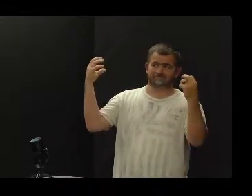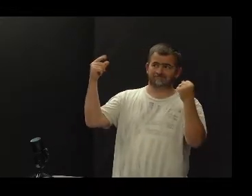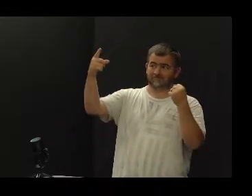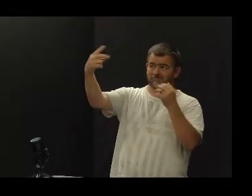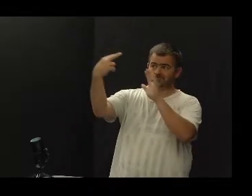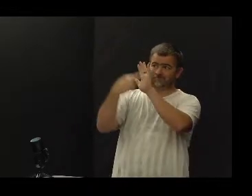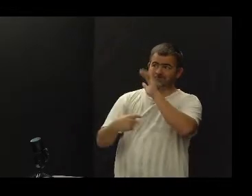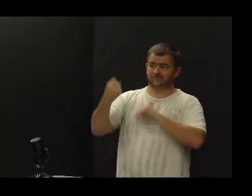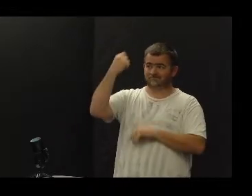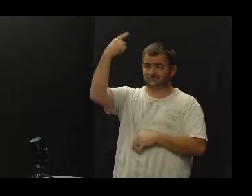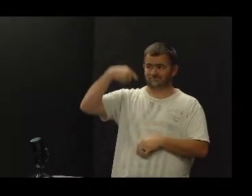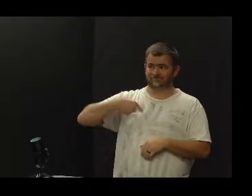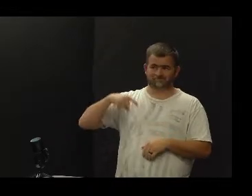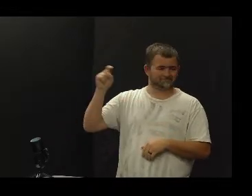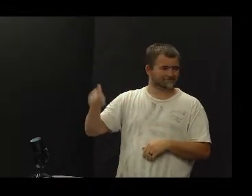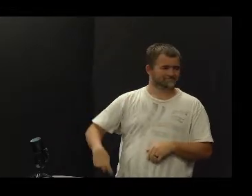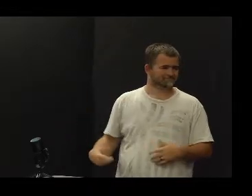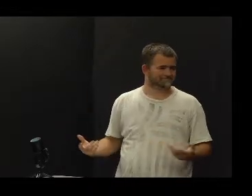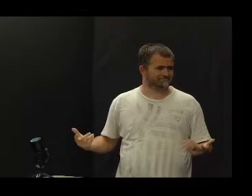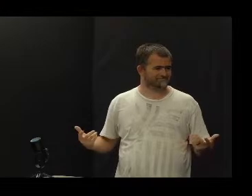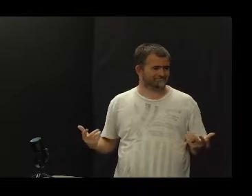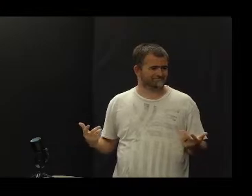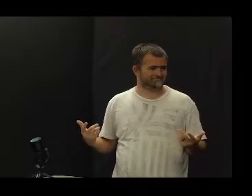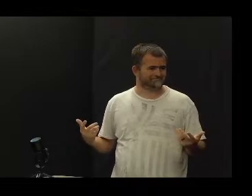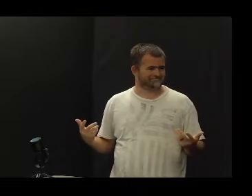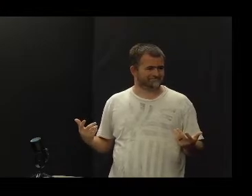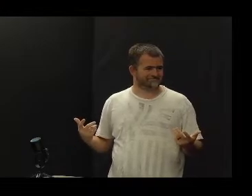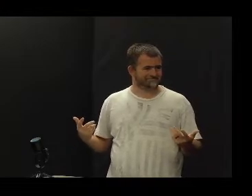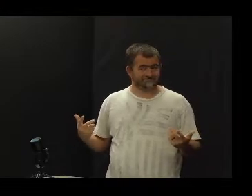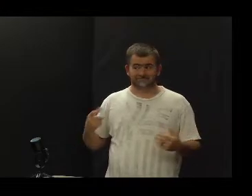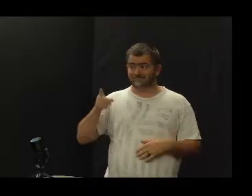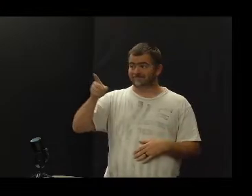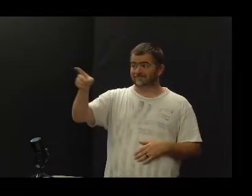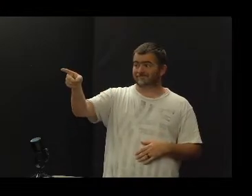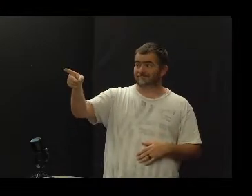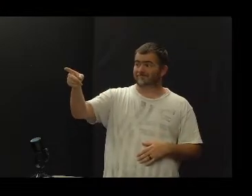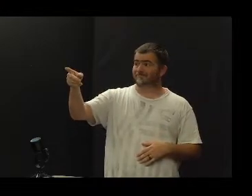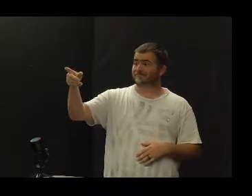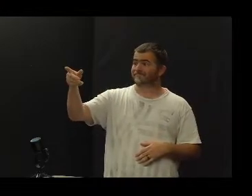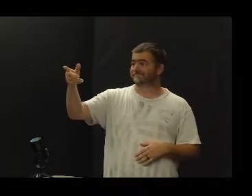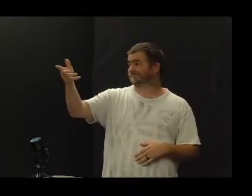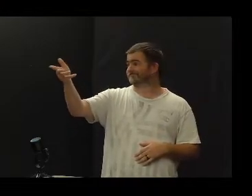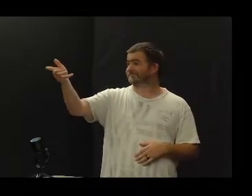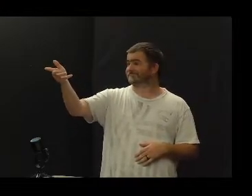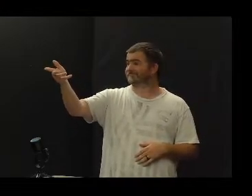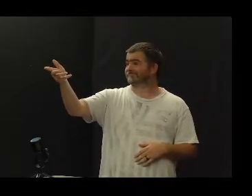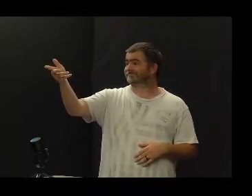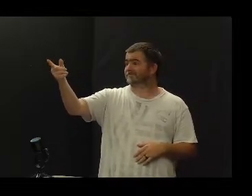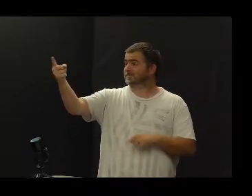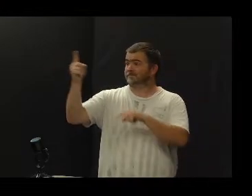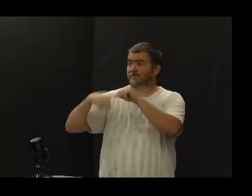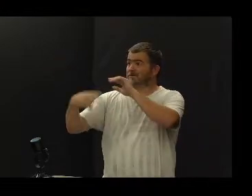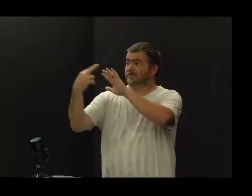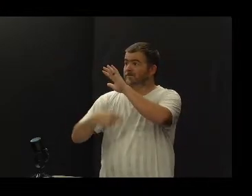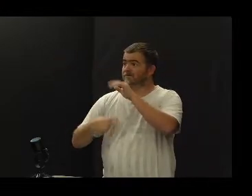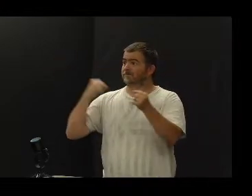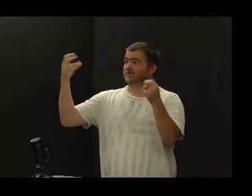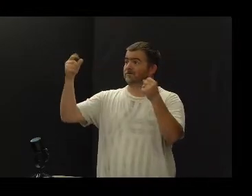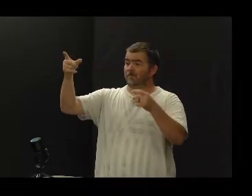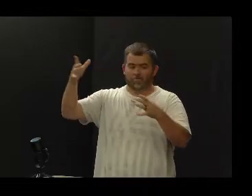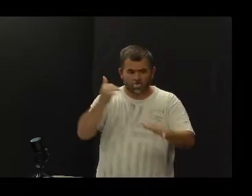and I grew up in an environment where my teachers knew how to communicate with me and they could read my